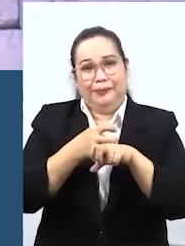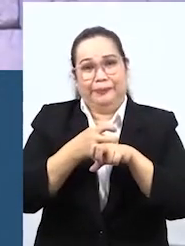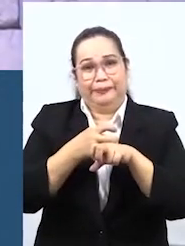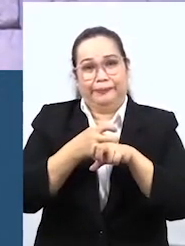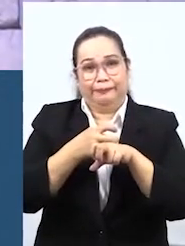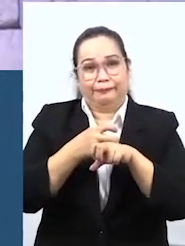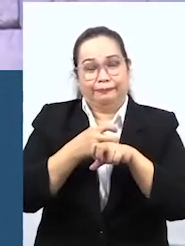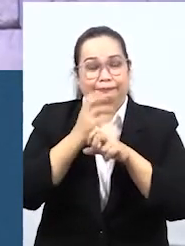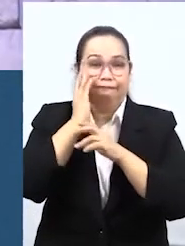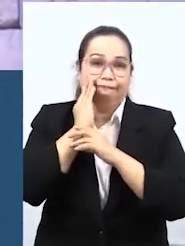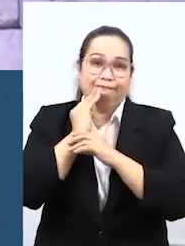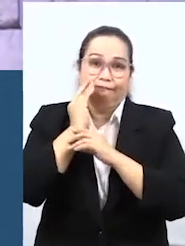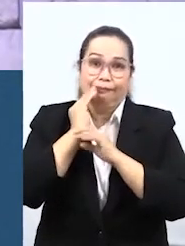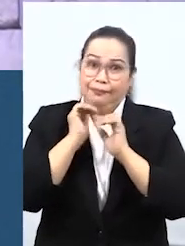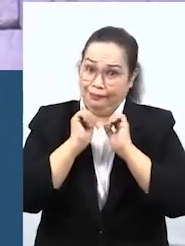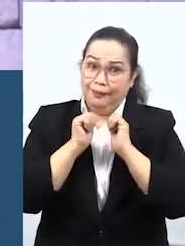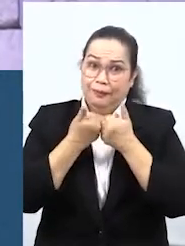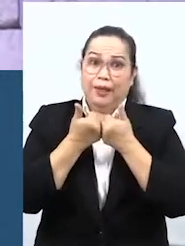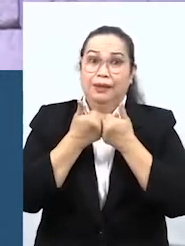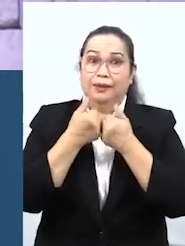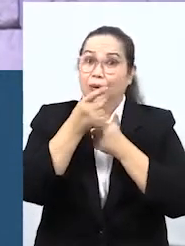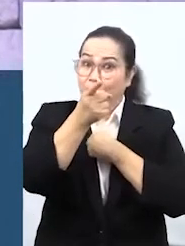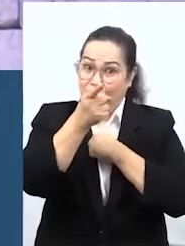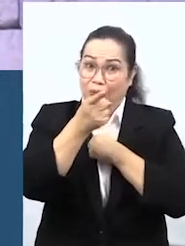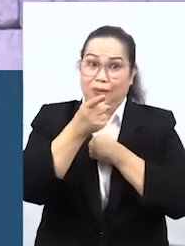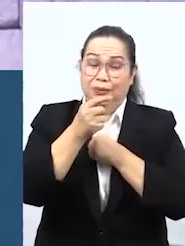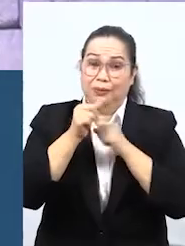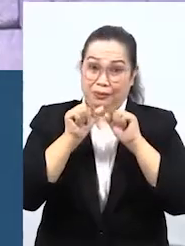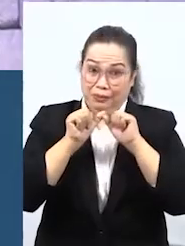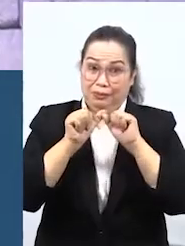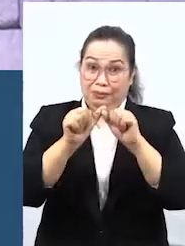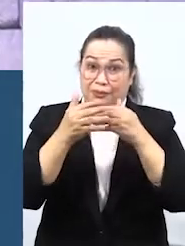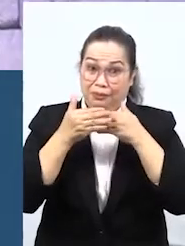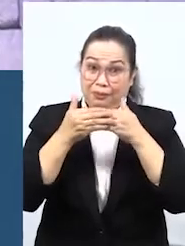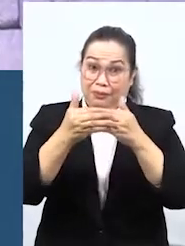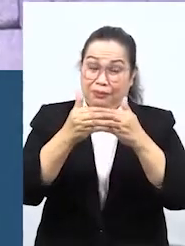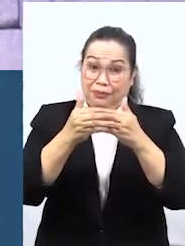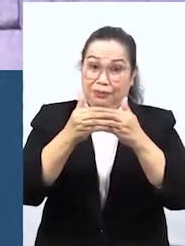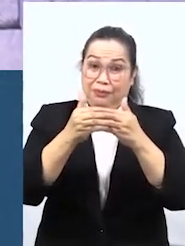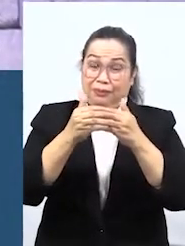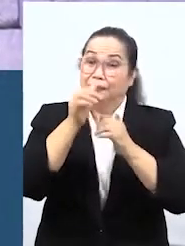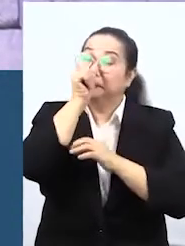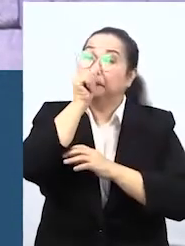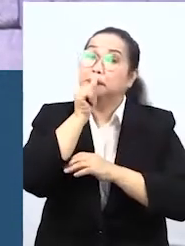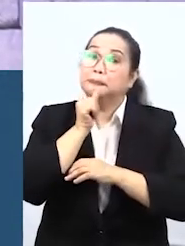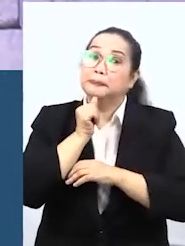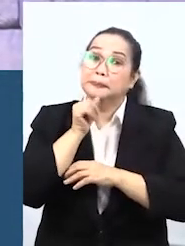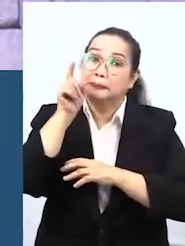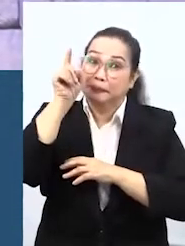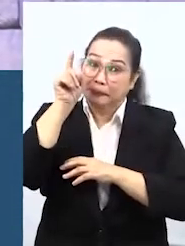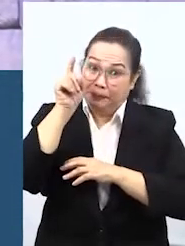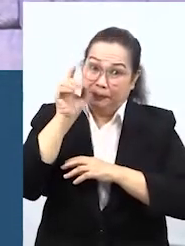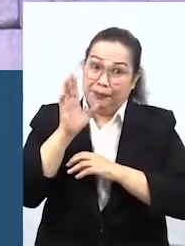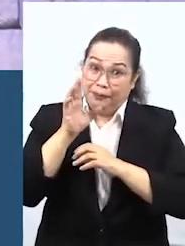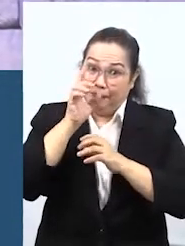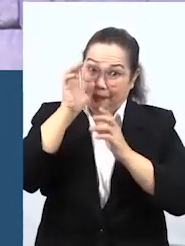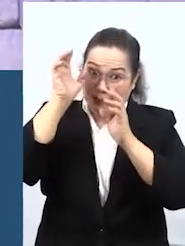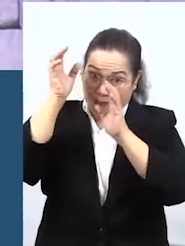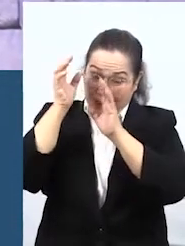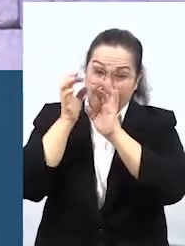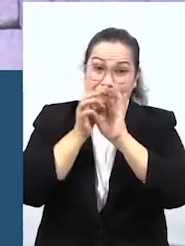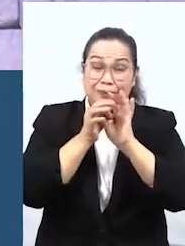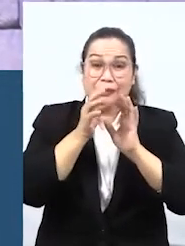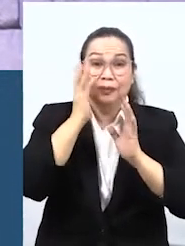difficulty How can you persist And persevere when you go